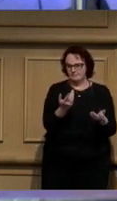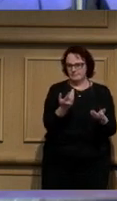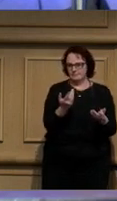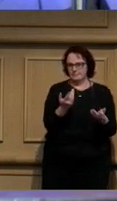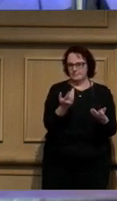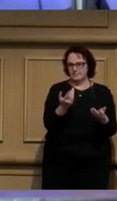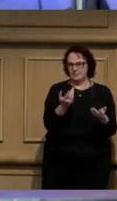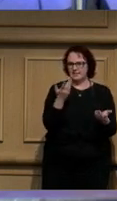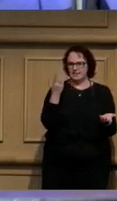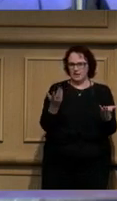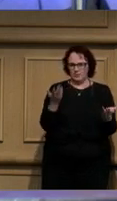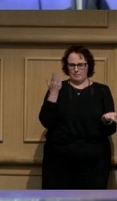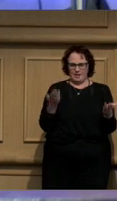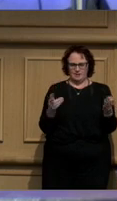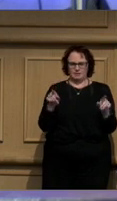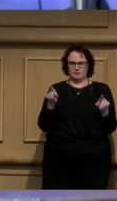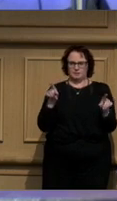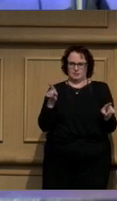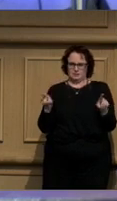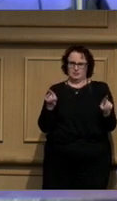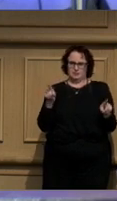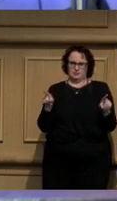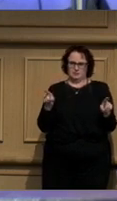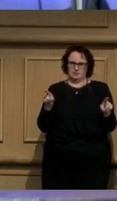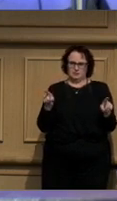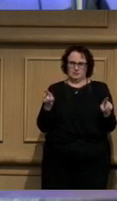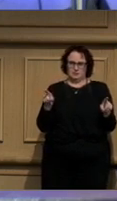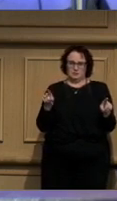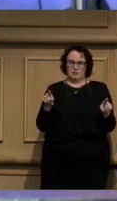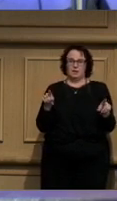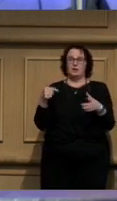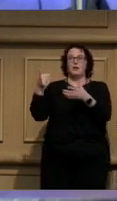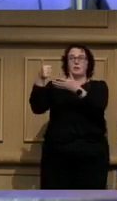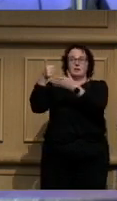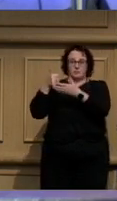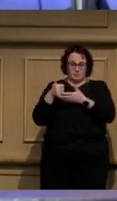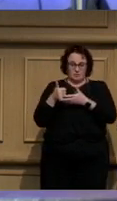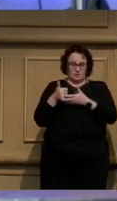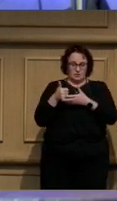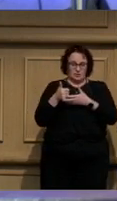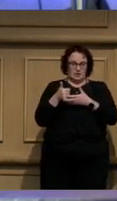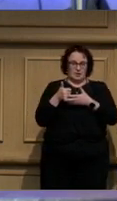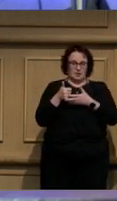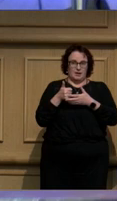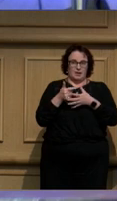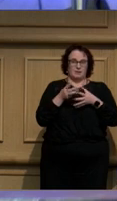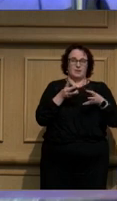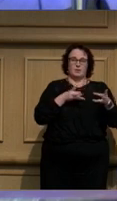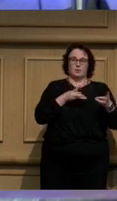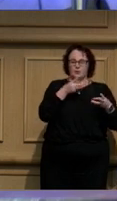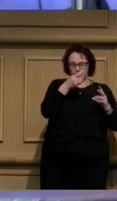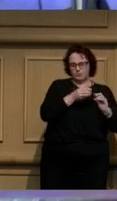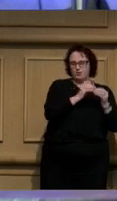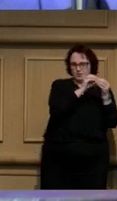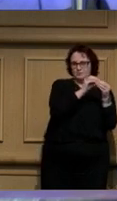how you balance what that between the support you're getting and the work you're producing. You will